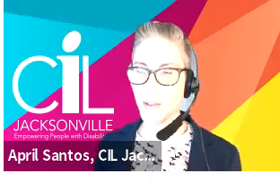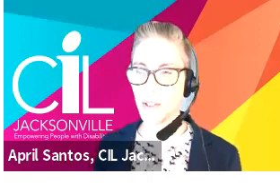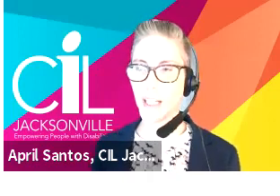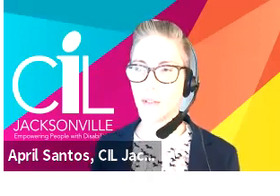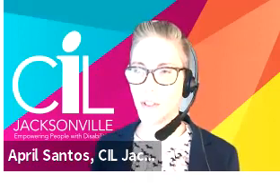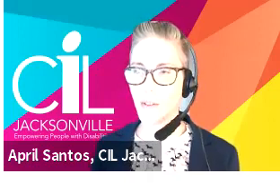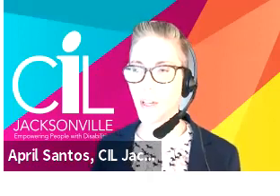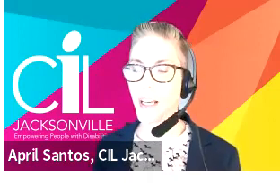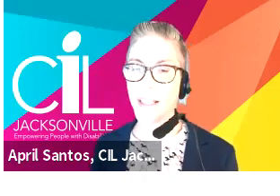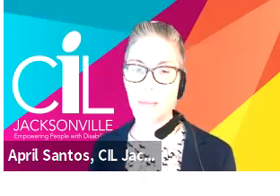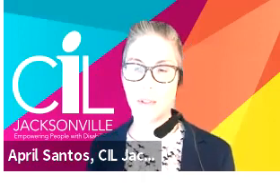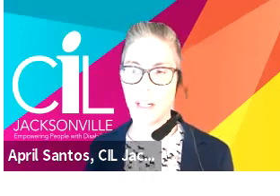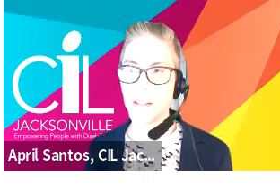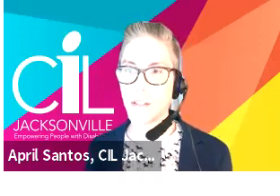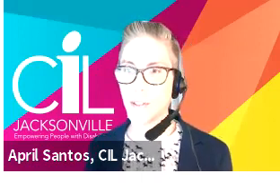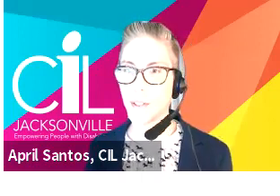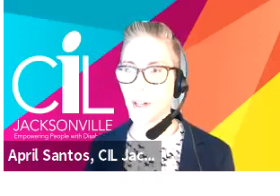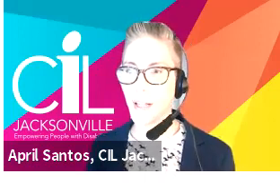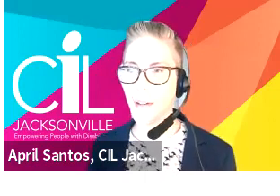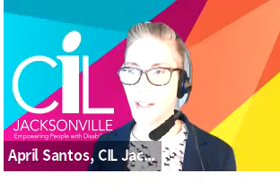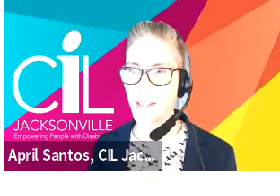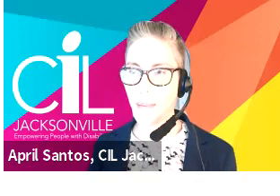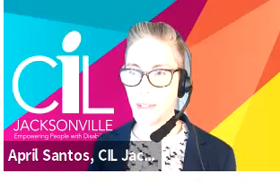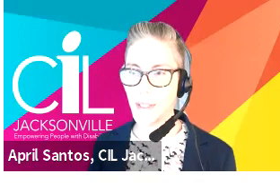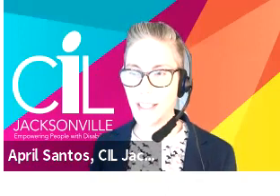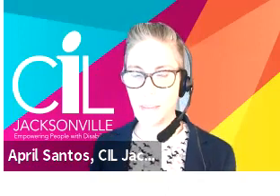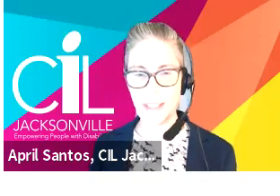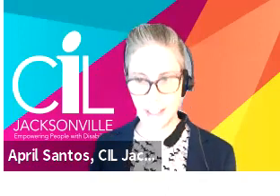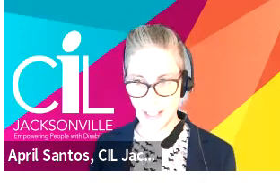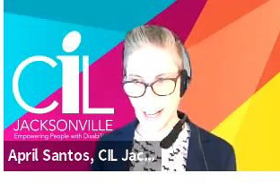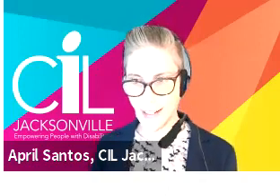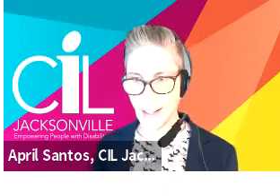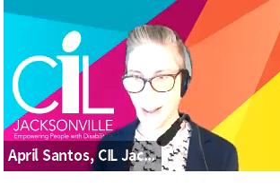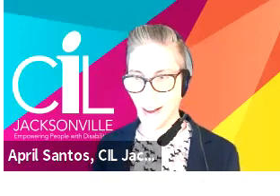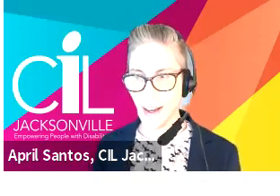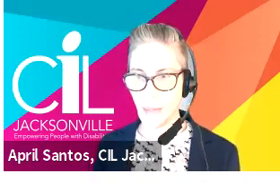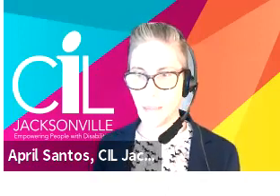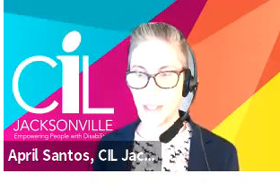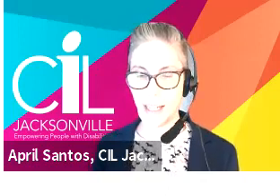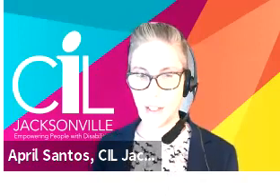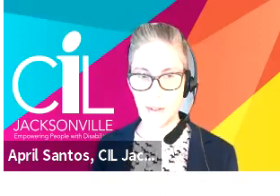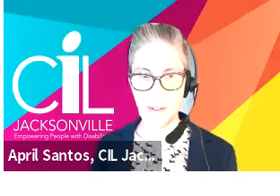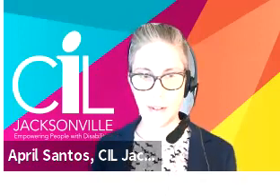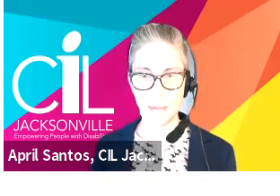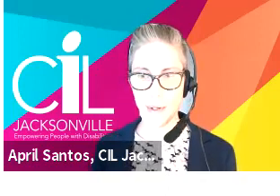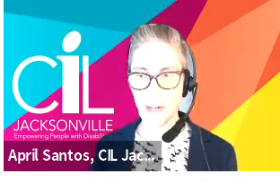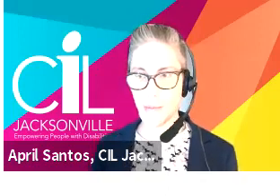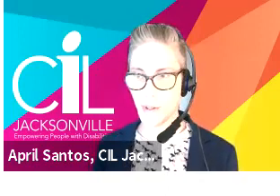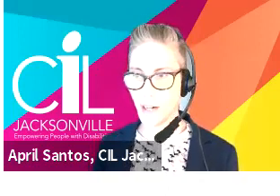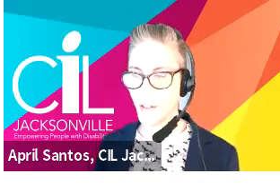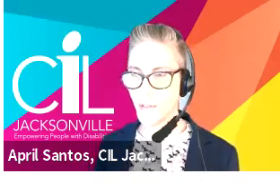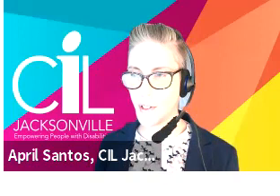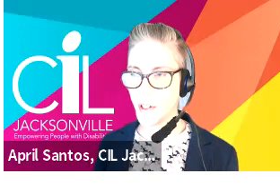a huge thank you to the ABLE Trust for allowing us the opportunity to present today. I'm April Santos,